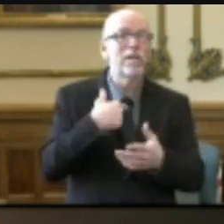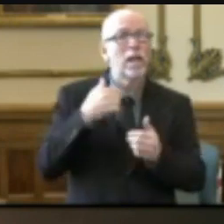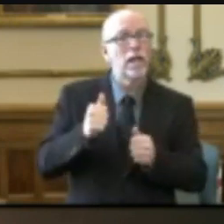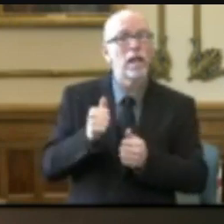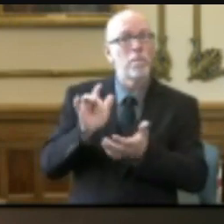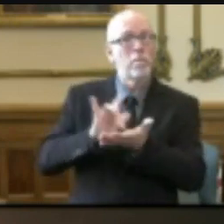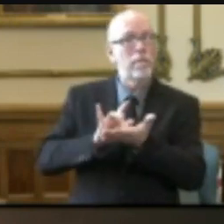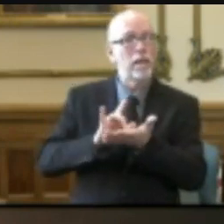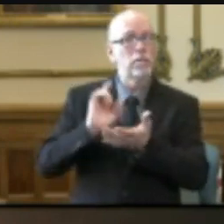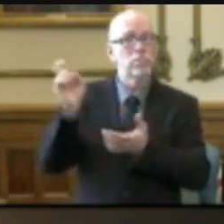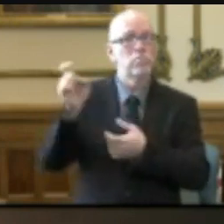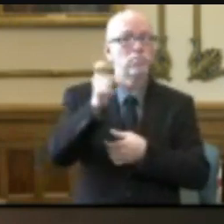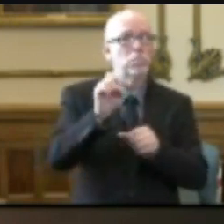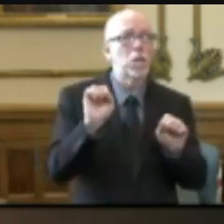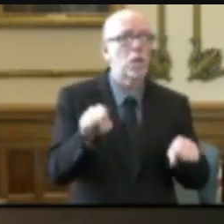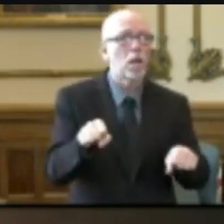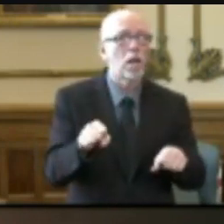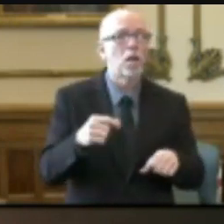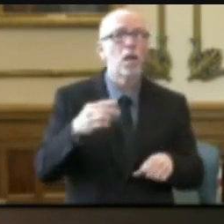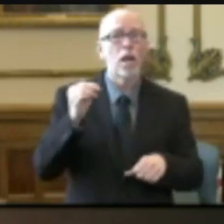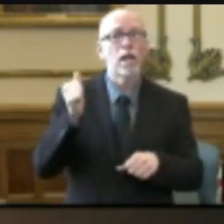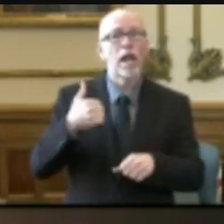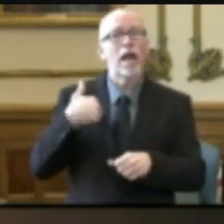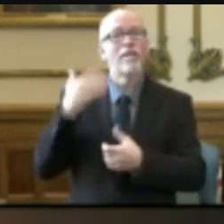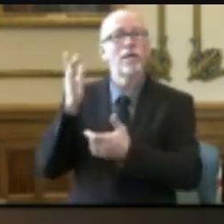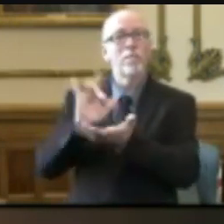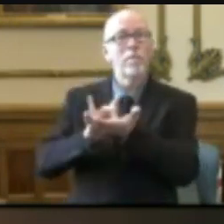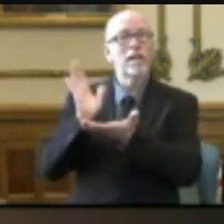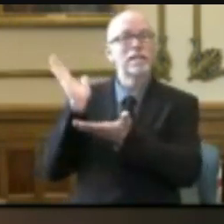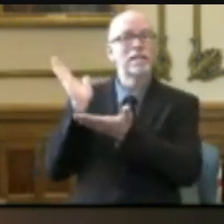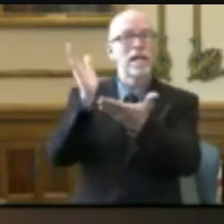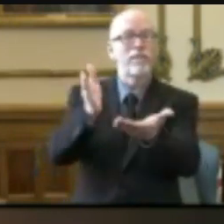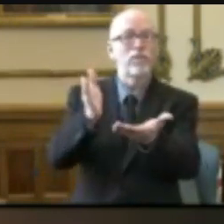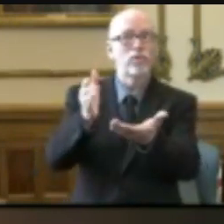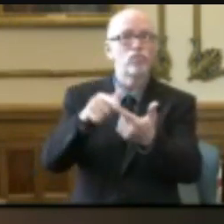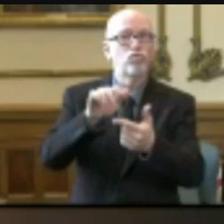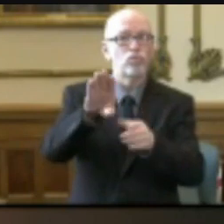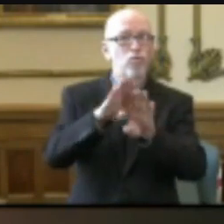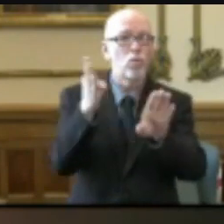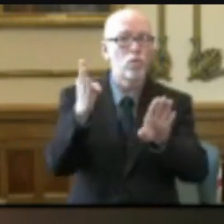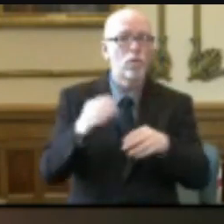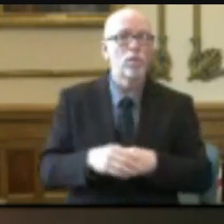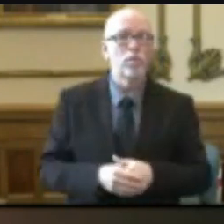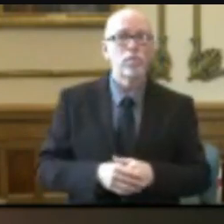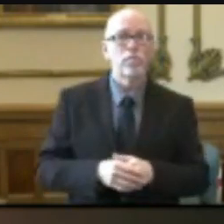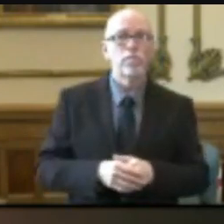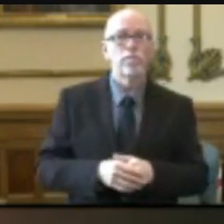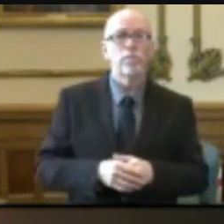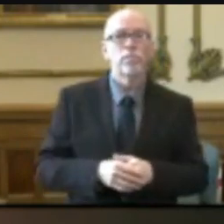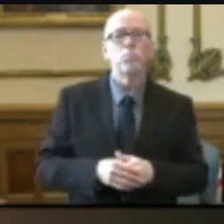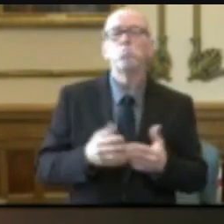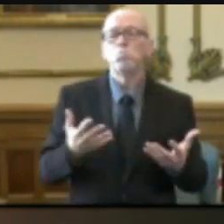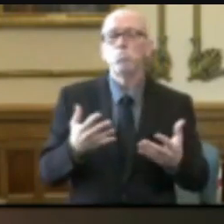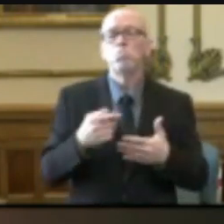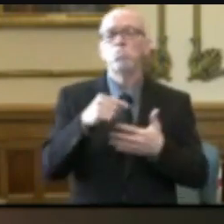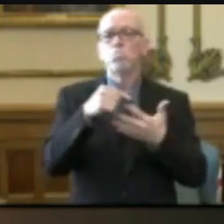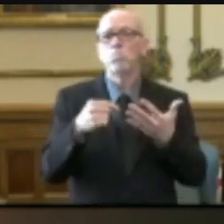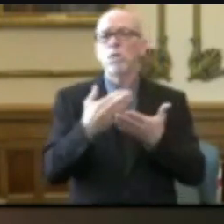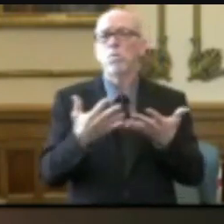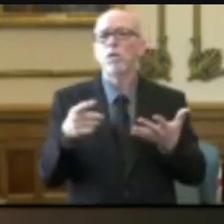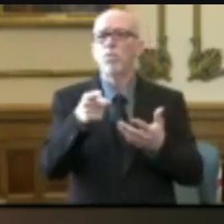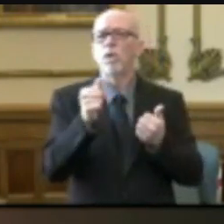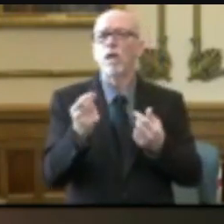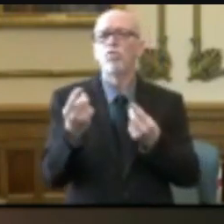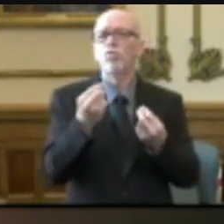prescribe medication and have it delivered directly to your door. Here are some things you can